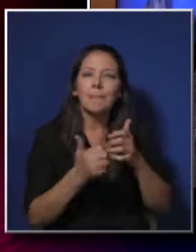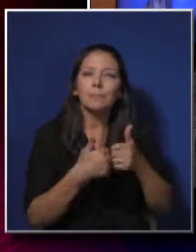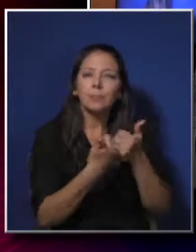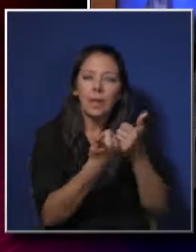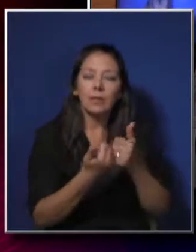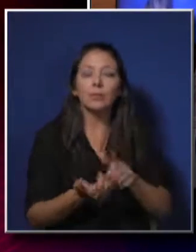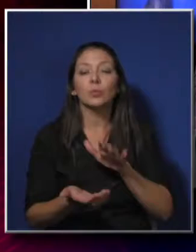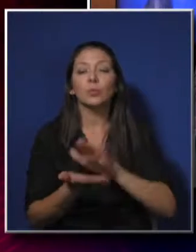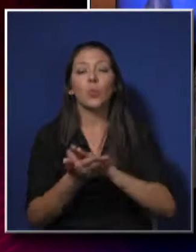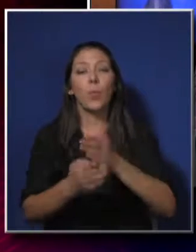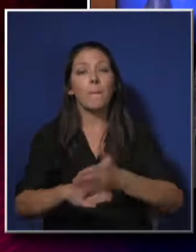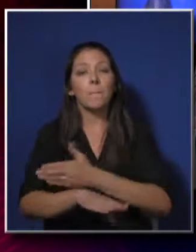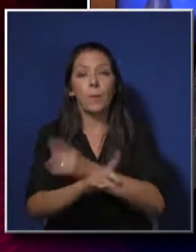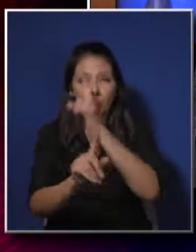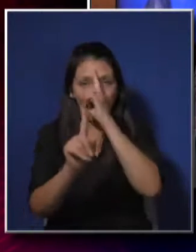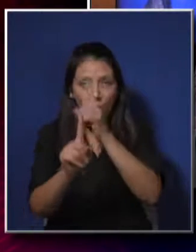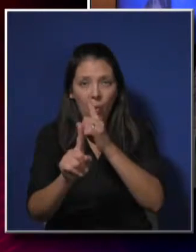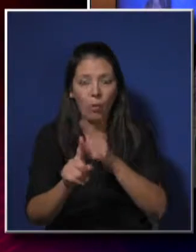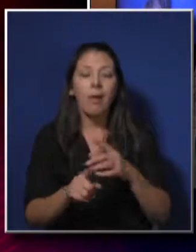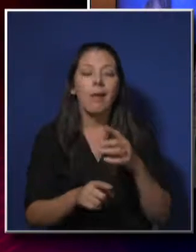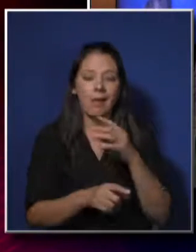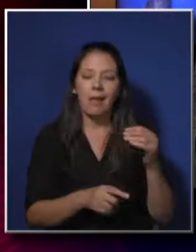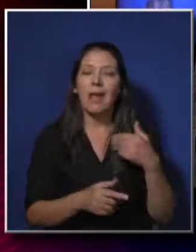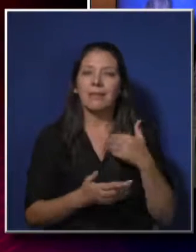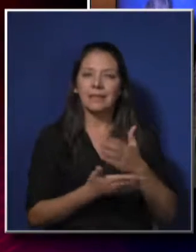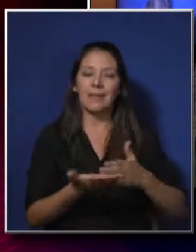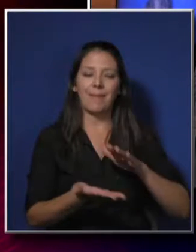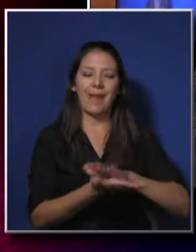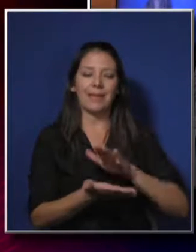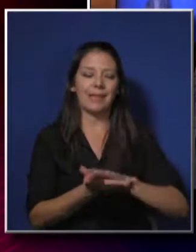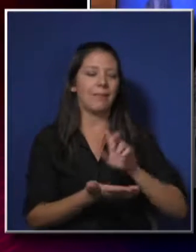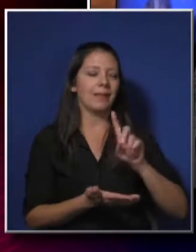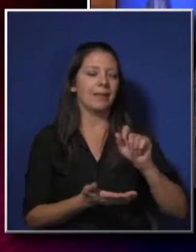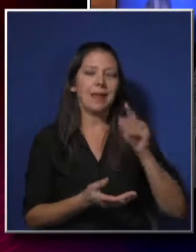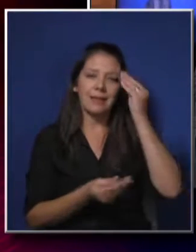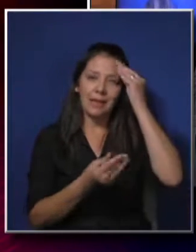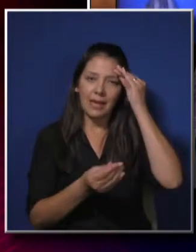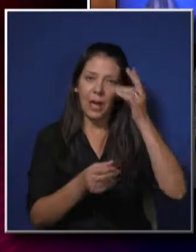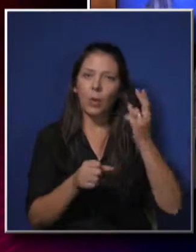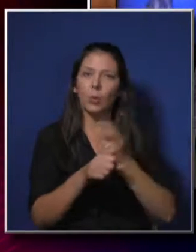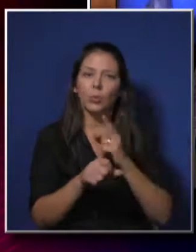goals, and some academic data was used to give us kind of a